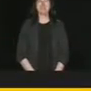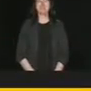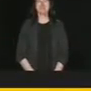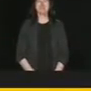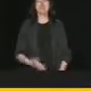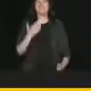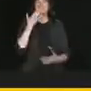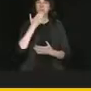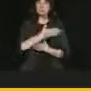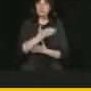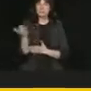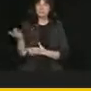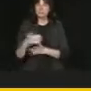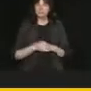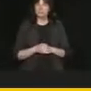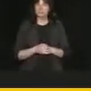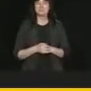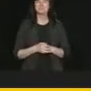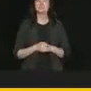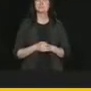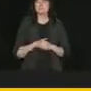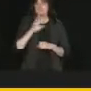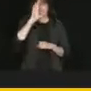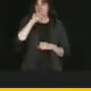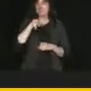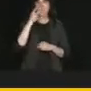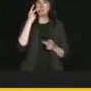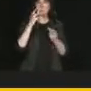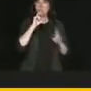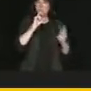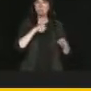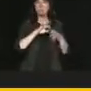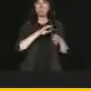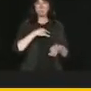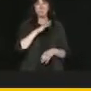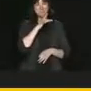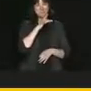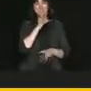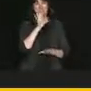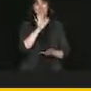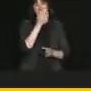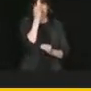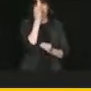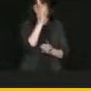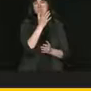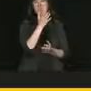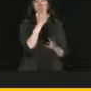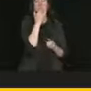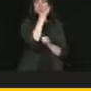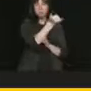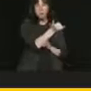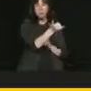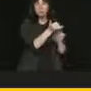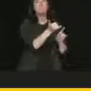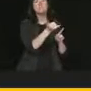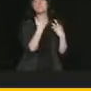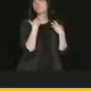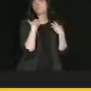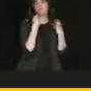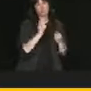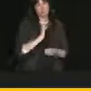Good morning, everyone. I know many of you have seen reports about my mum. I want to let you know that I've spoken with her and she's doing just